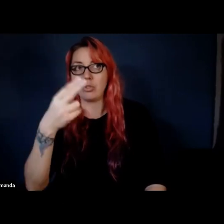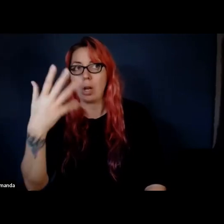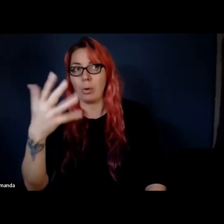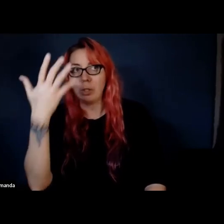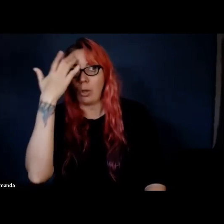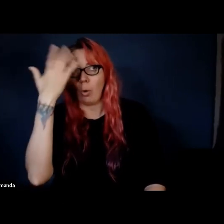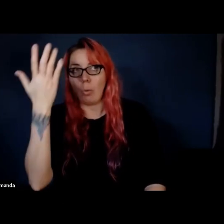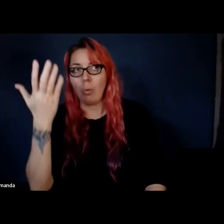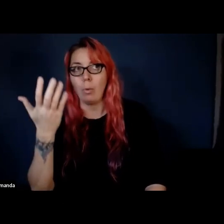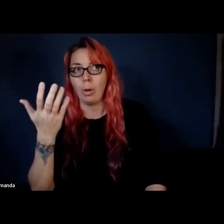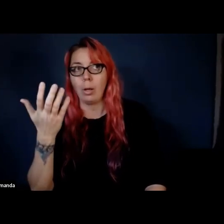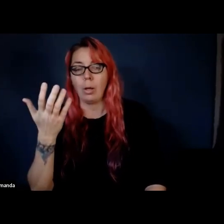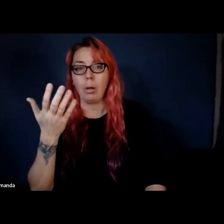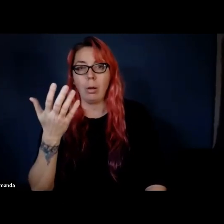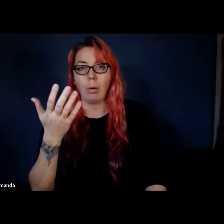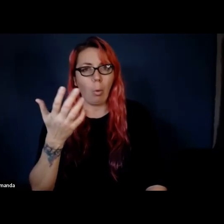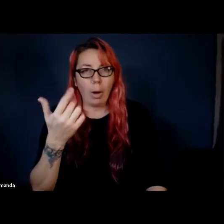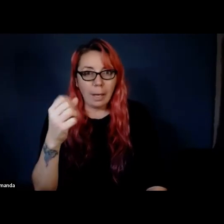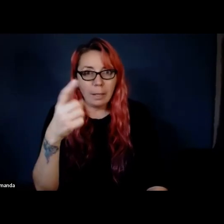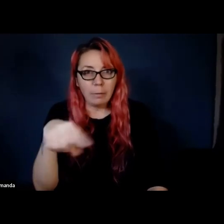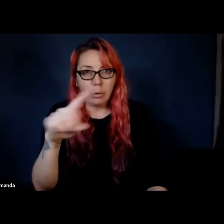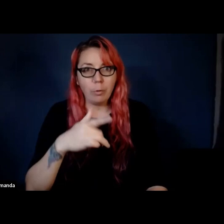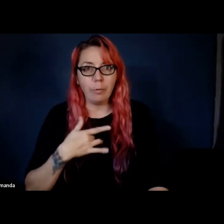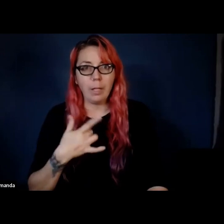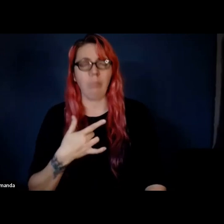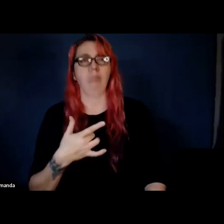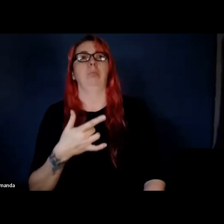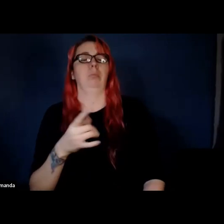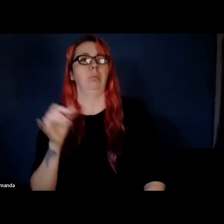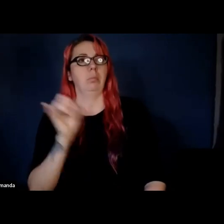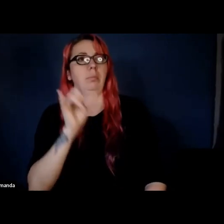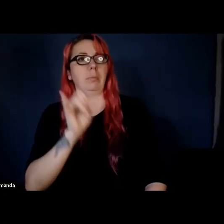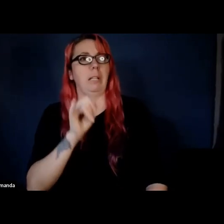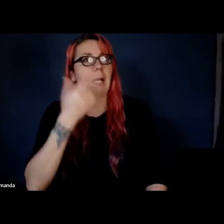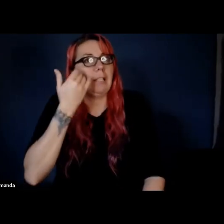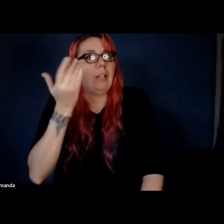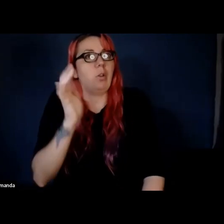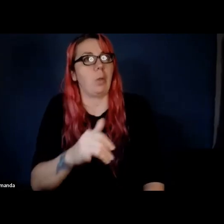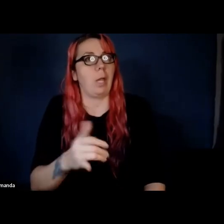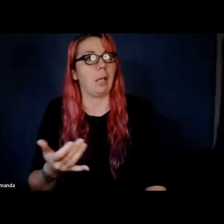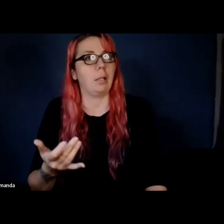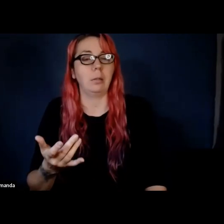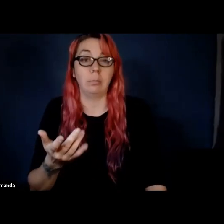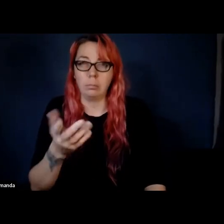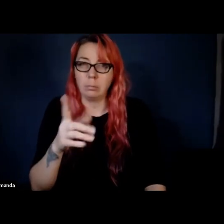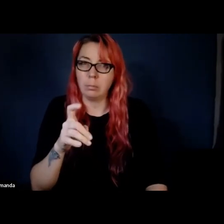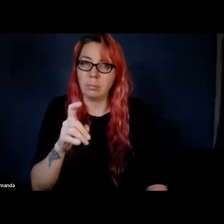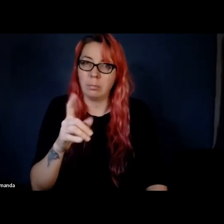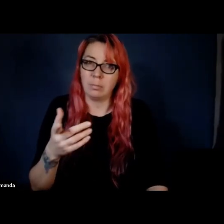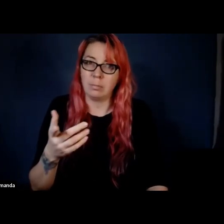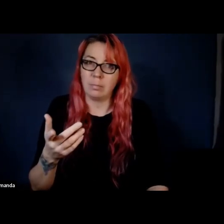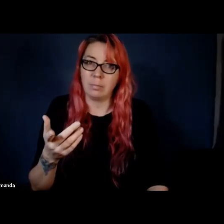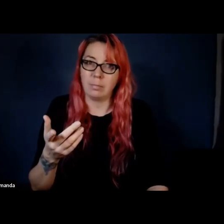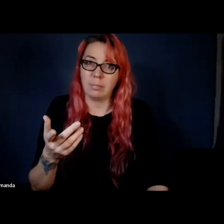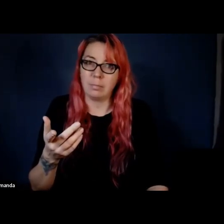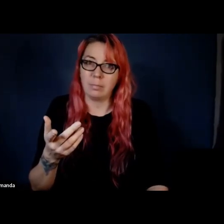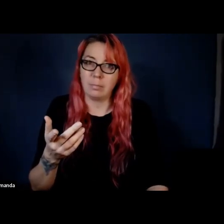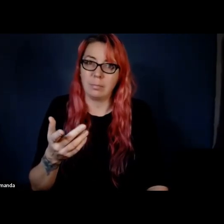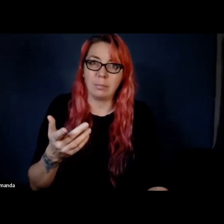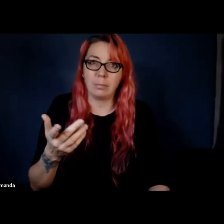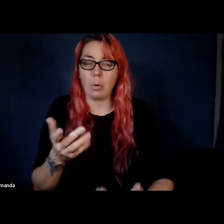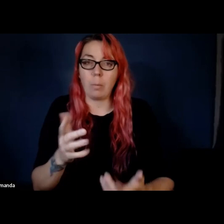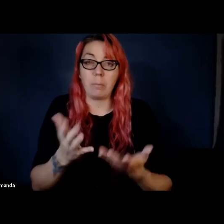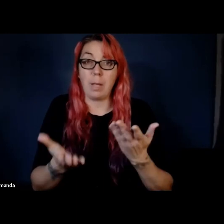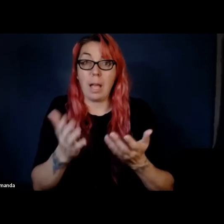know that, that's new to me, you know, or something you had as a reflection as you were watching it about how you're understanding or thinking about Canadian